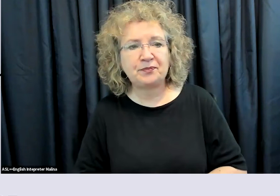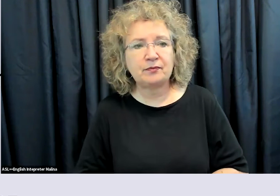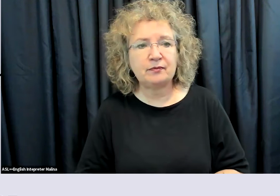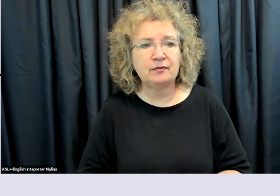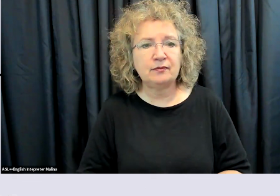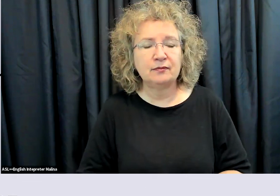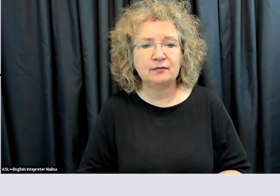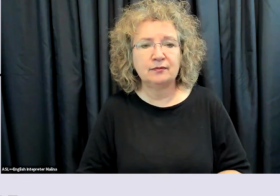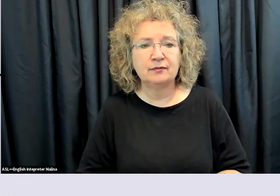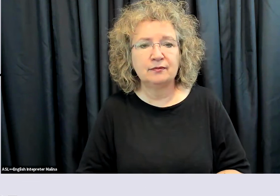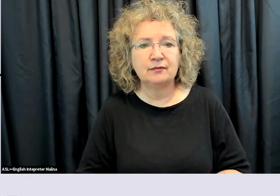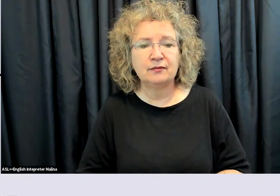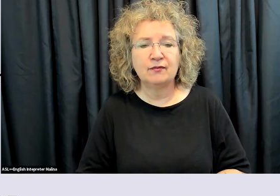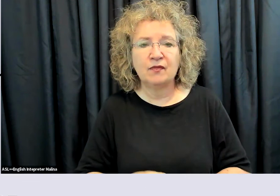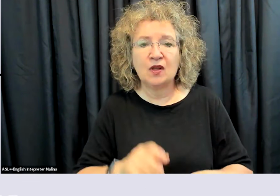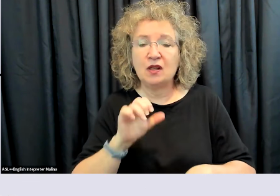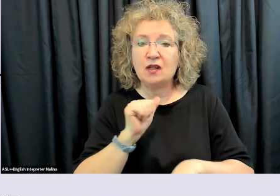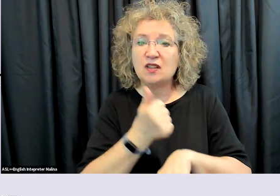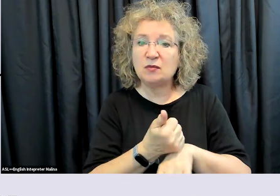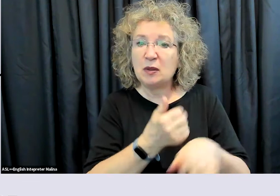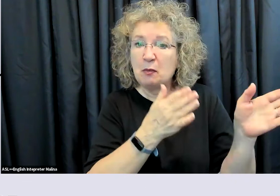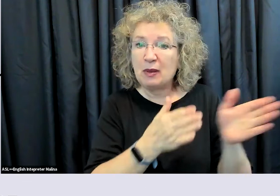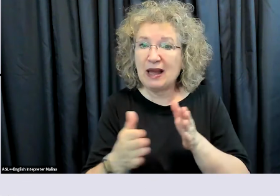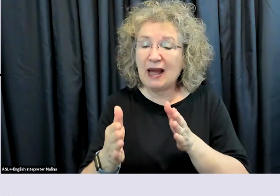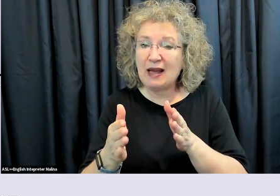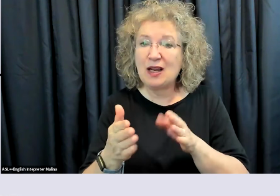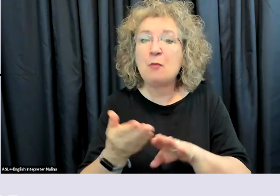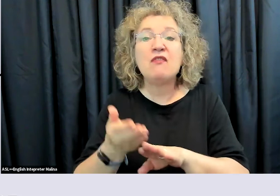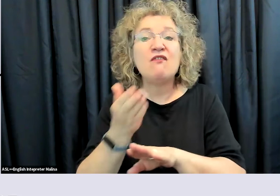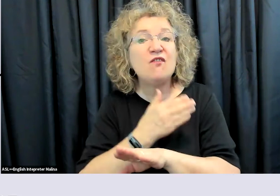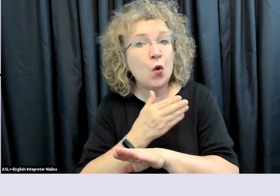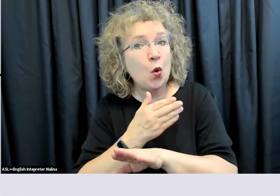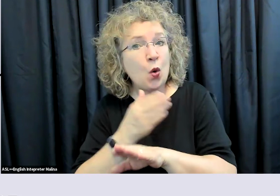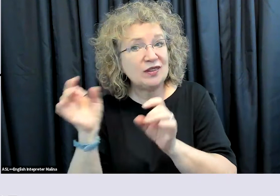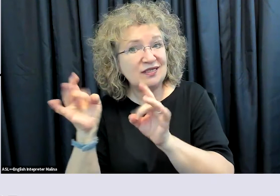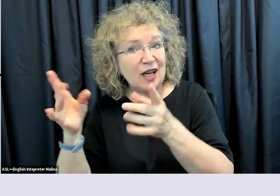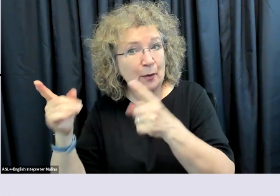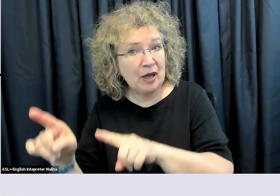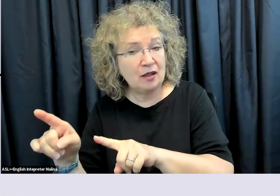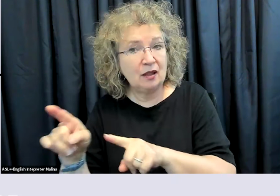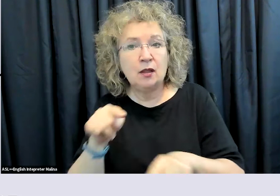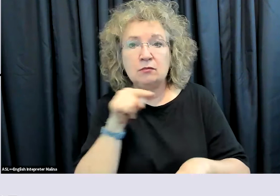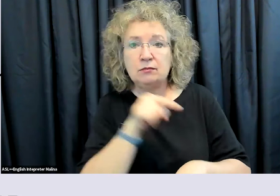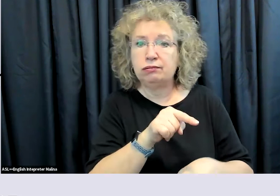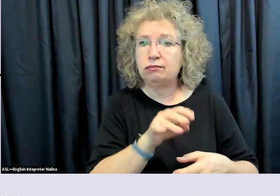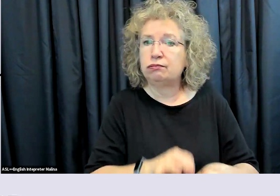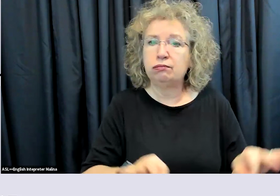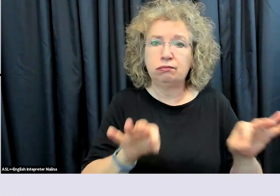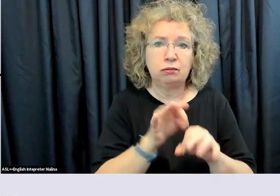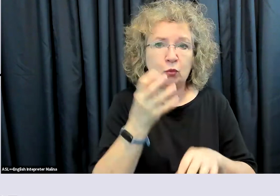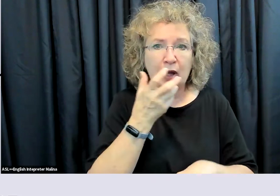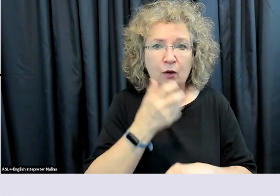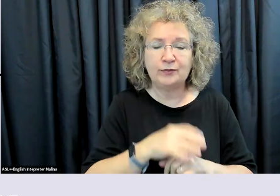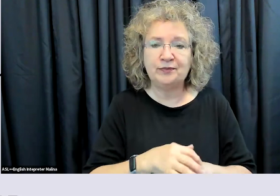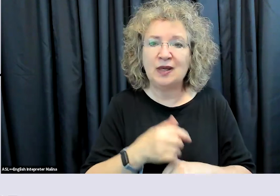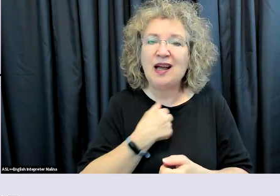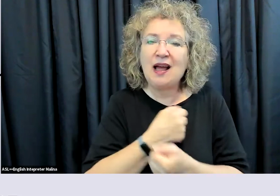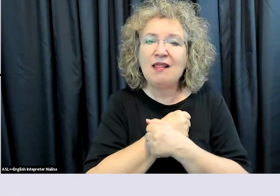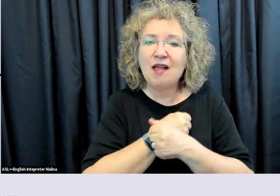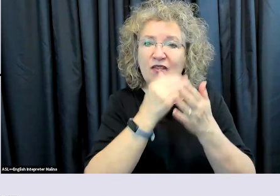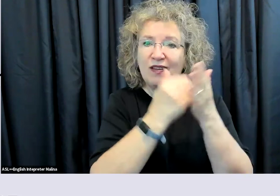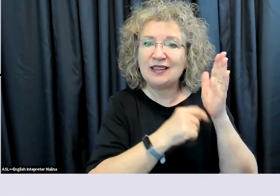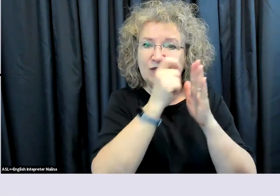Having an emergency plan before disaster strikes is key, and I am a huge advocate for checklists.